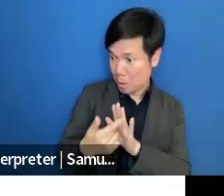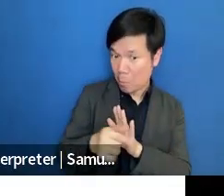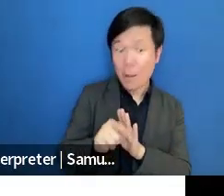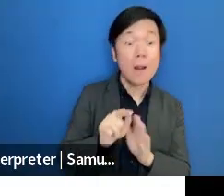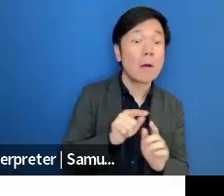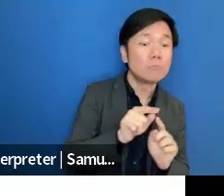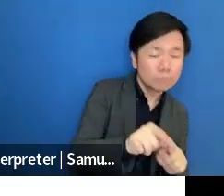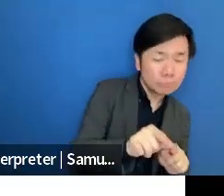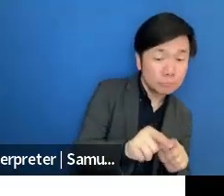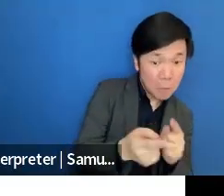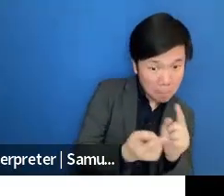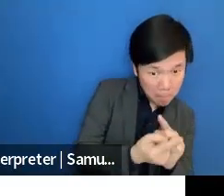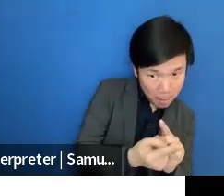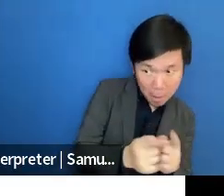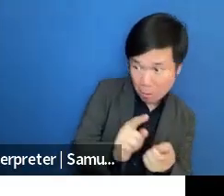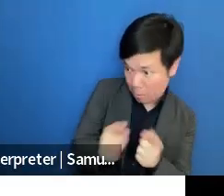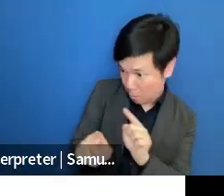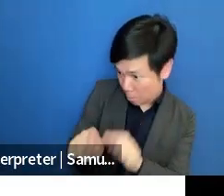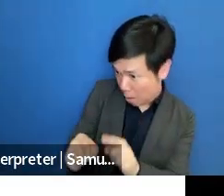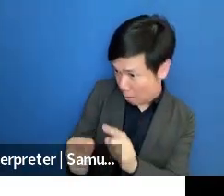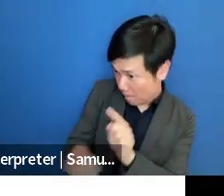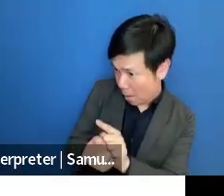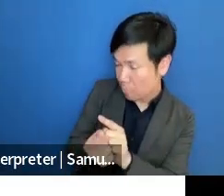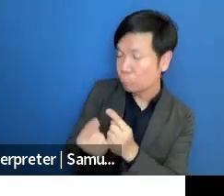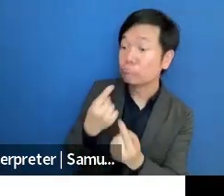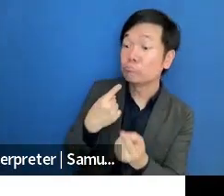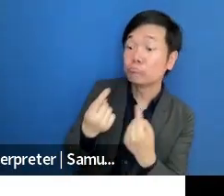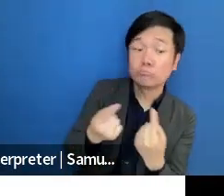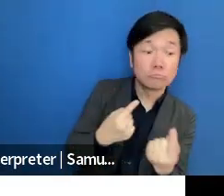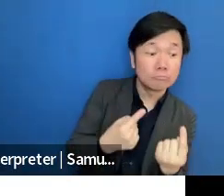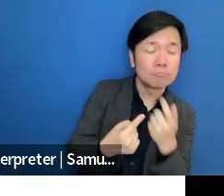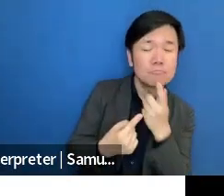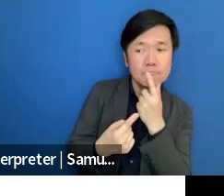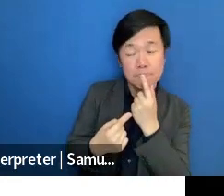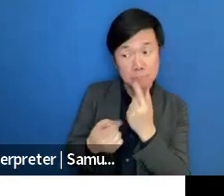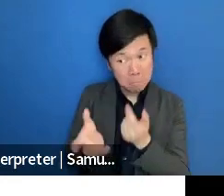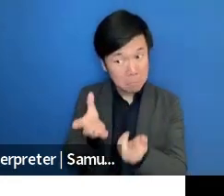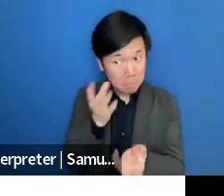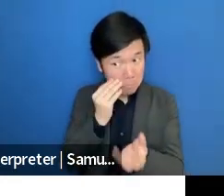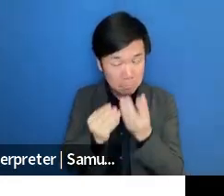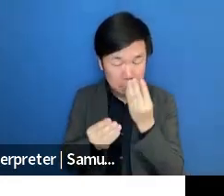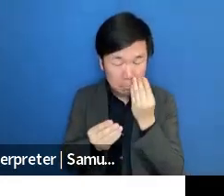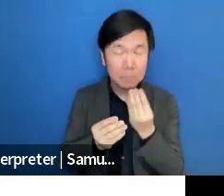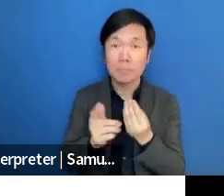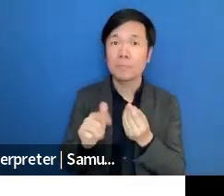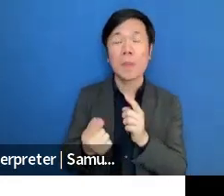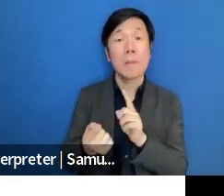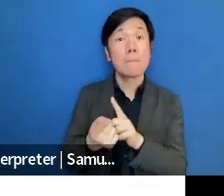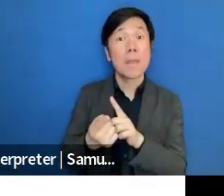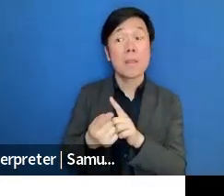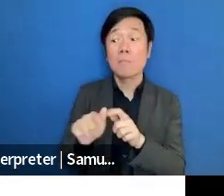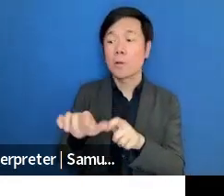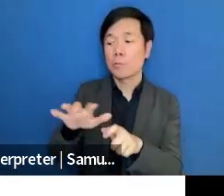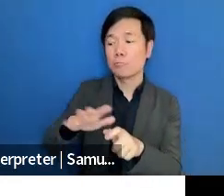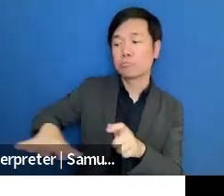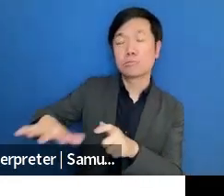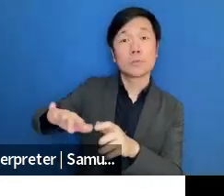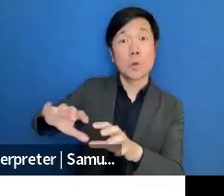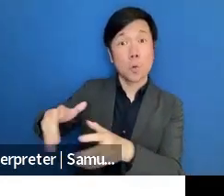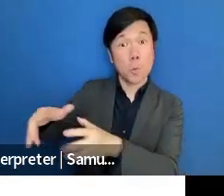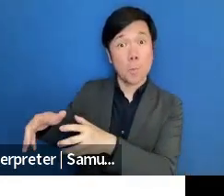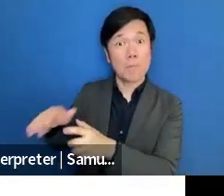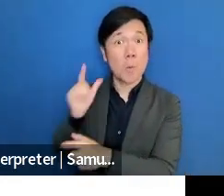to interact with the rights holders themselves. We've been able to meet with different women's groups, the girls groups that have